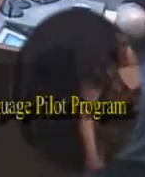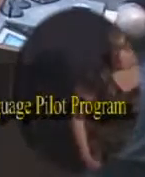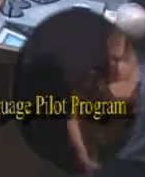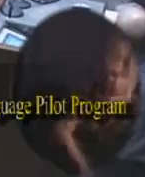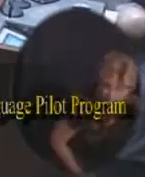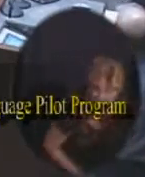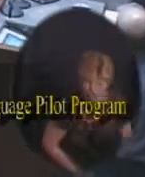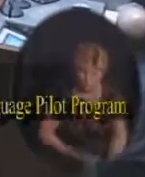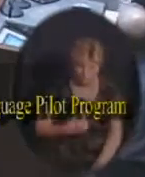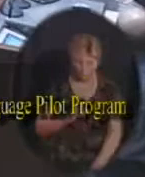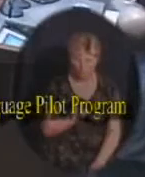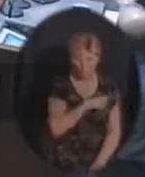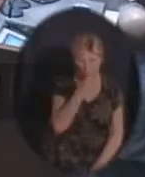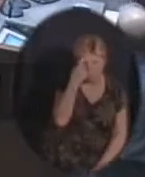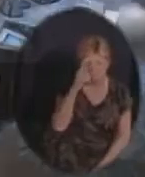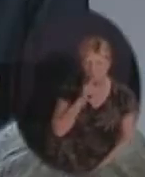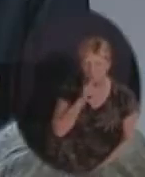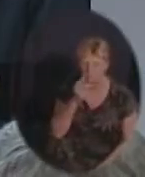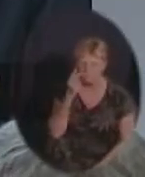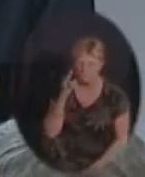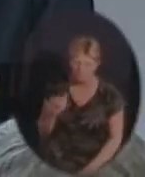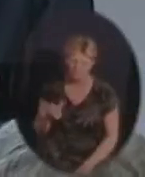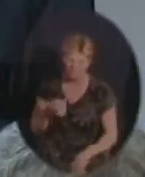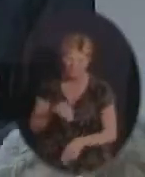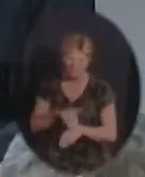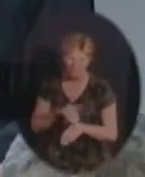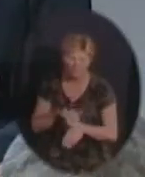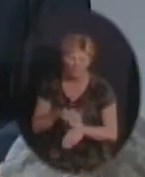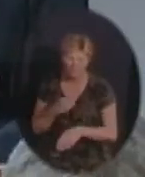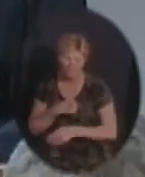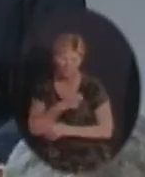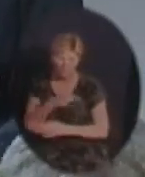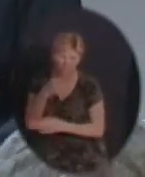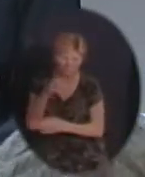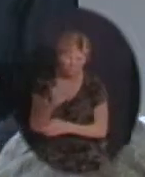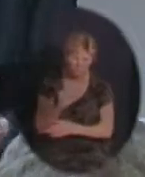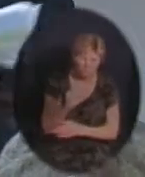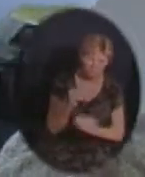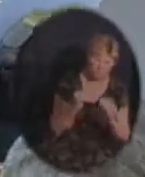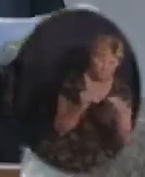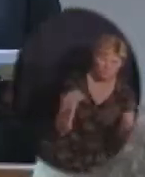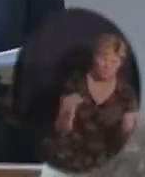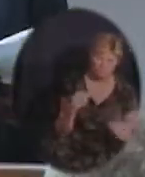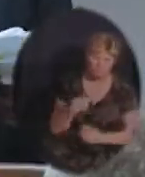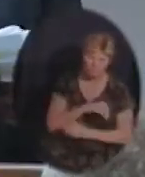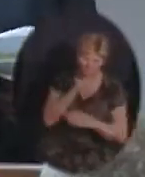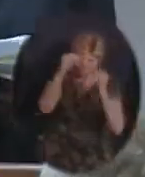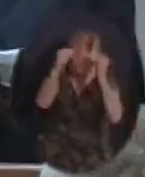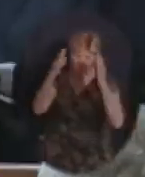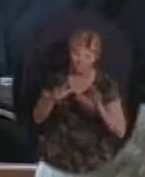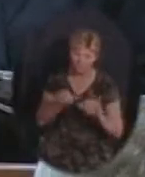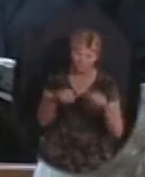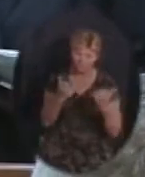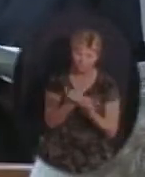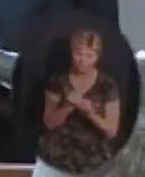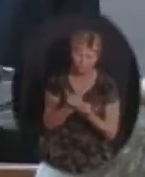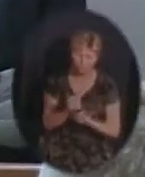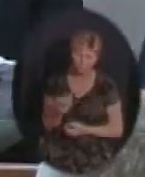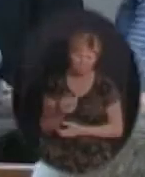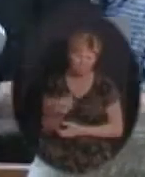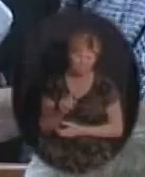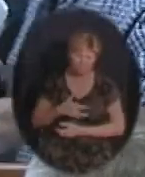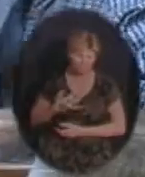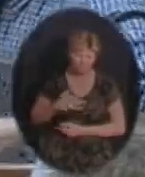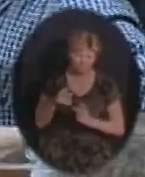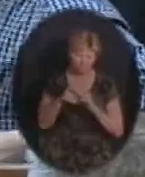communities, how important that is for teams of educators to be able to look at data and drive their instruction with that. Our Teachers Association certainly has been strong